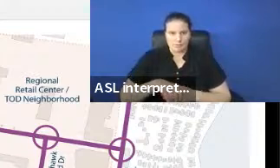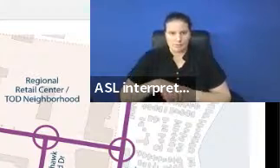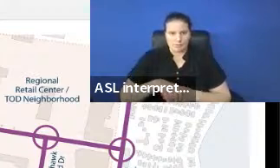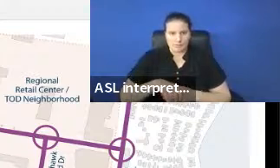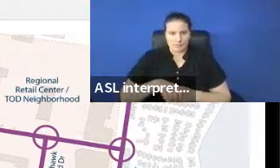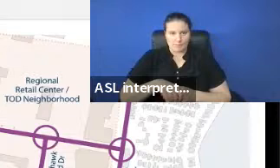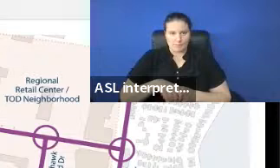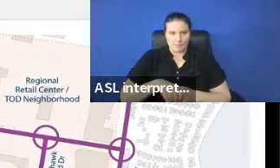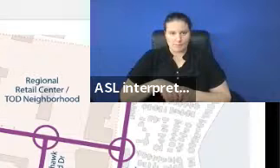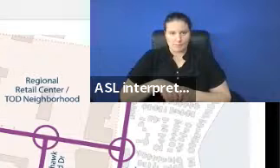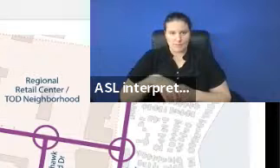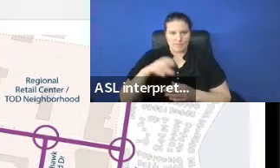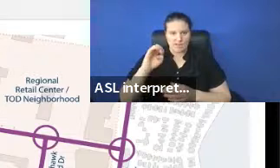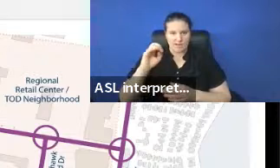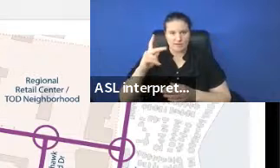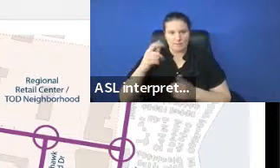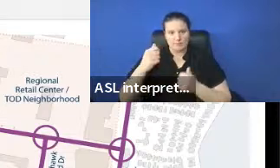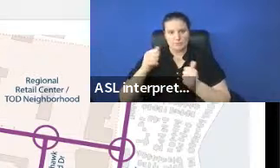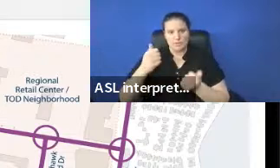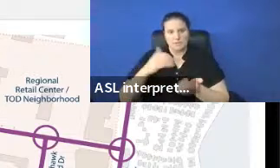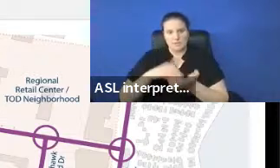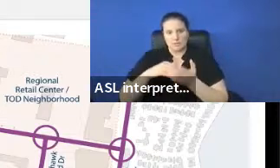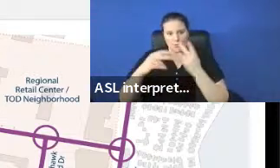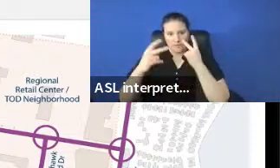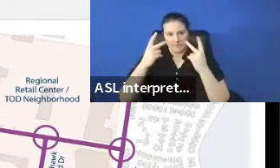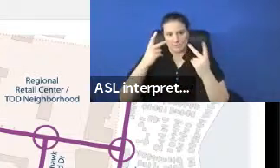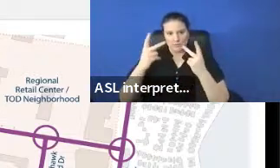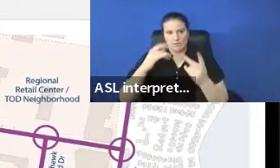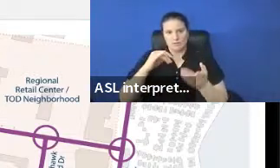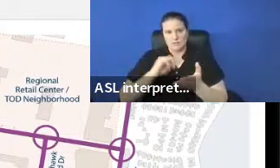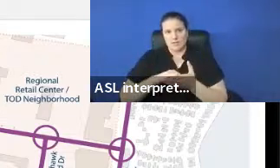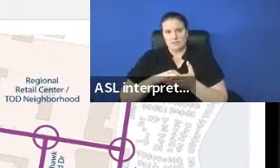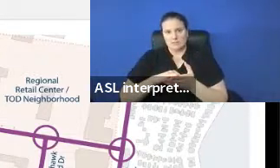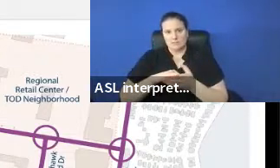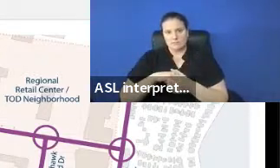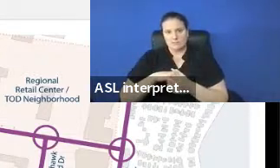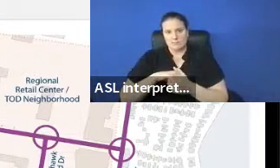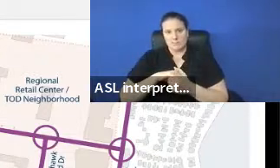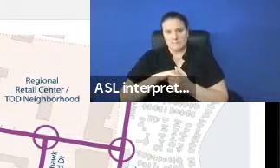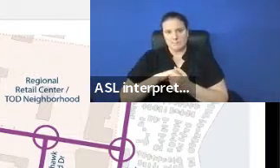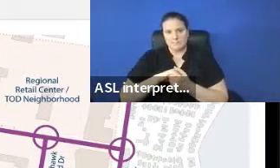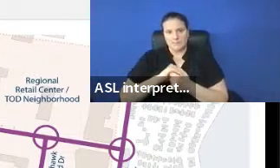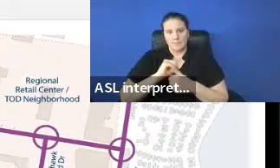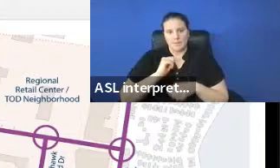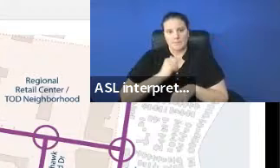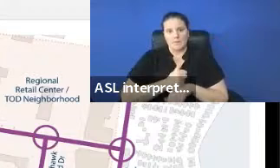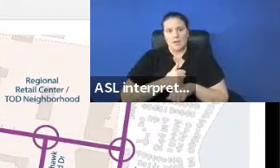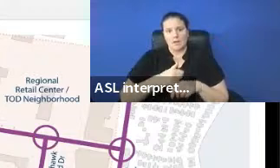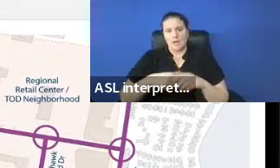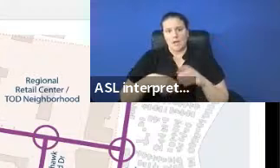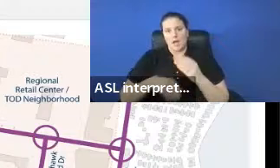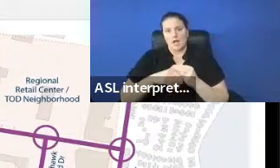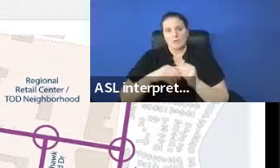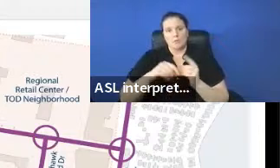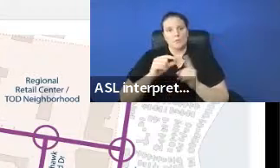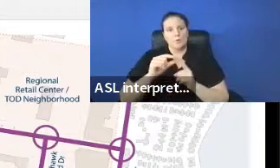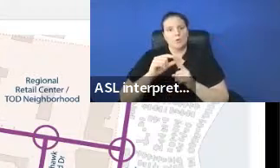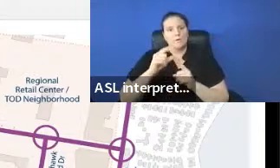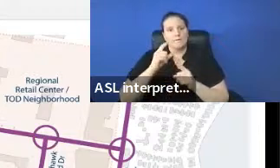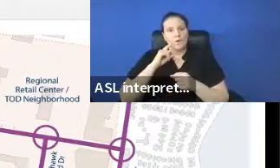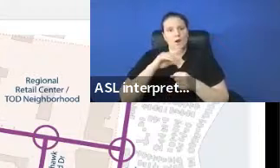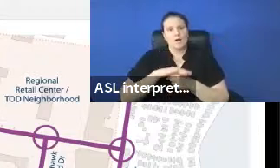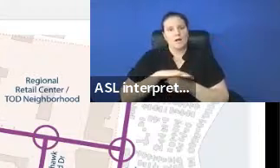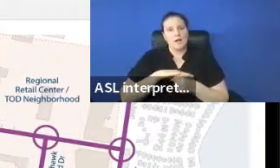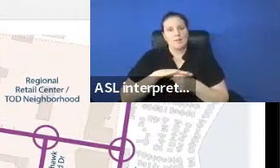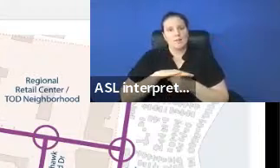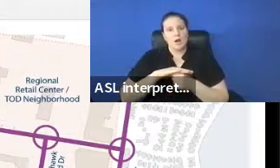So I'm trying again just to visualize and be able to put into words for our neighbors